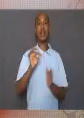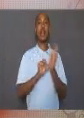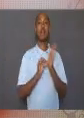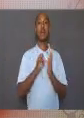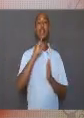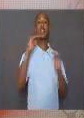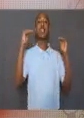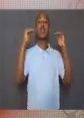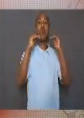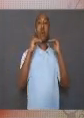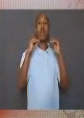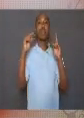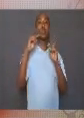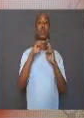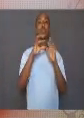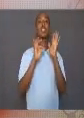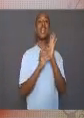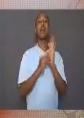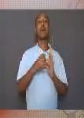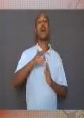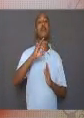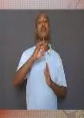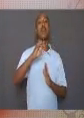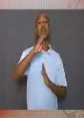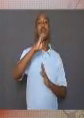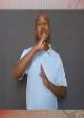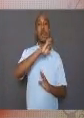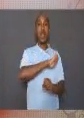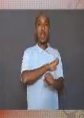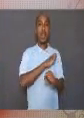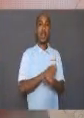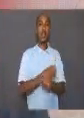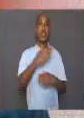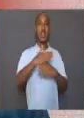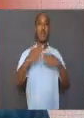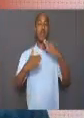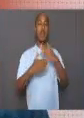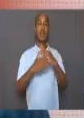is equal to the number of energy levels being filled.